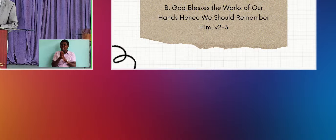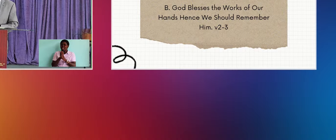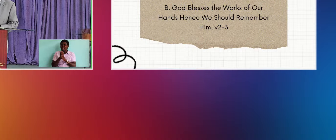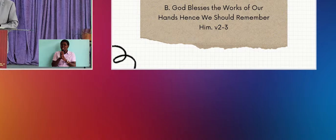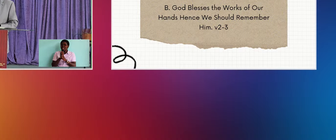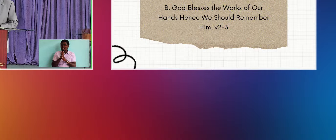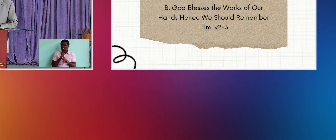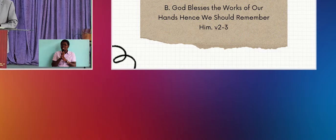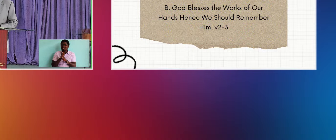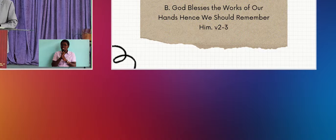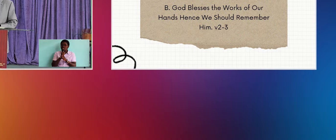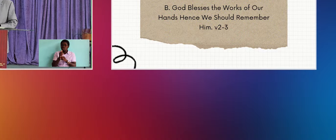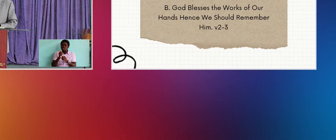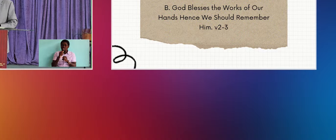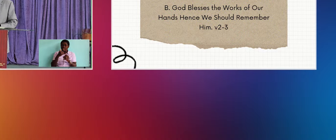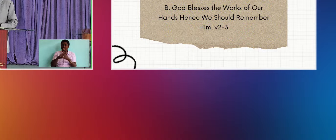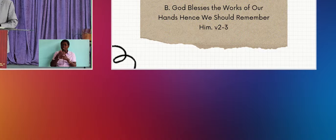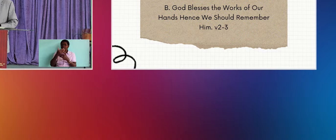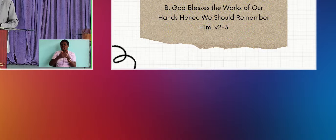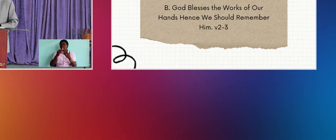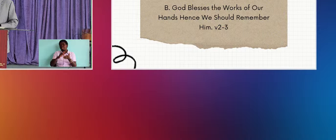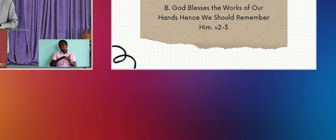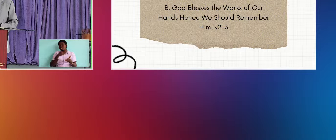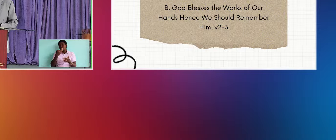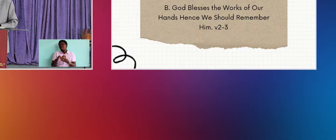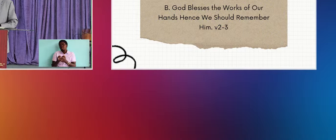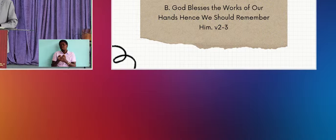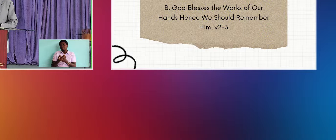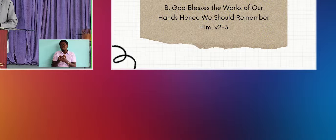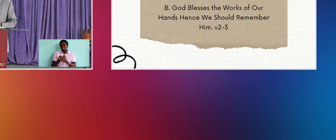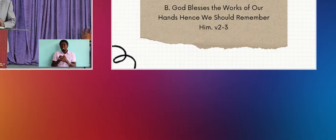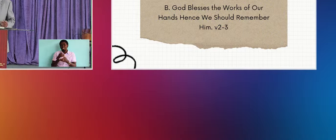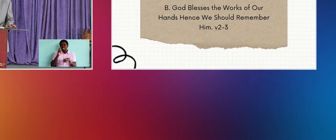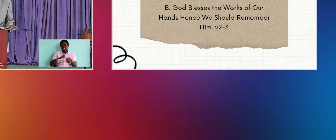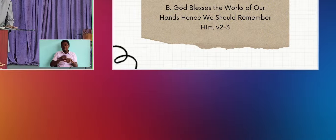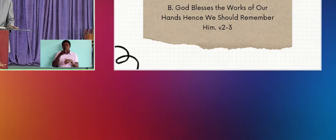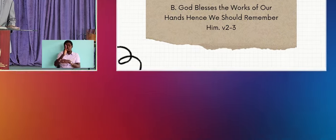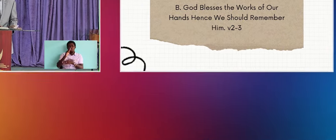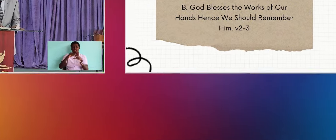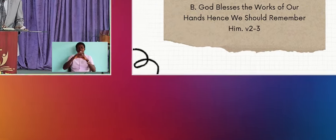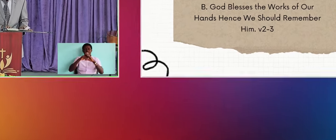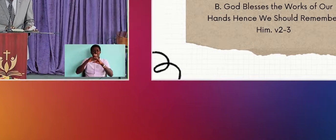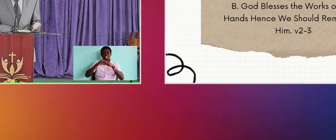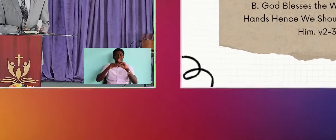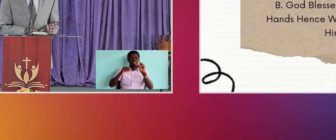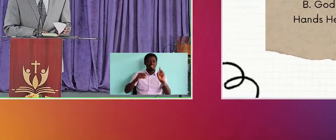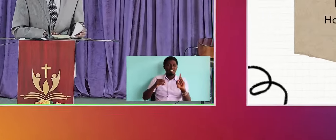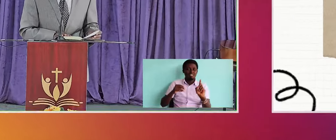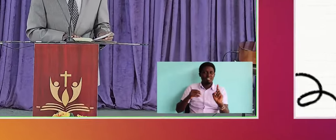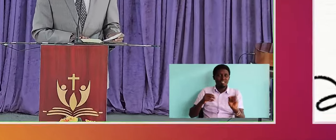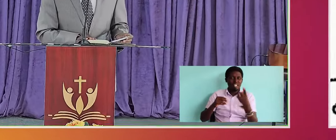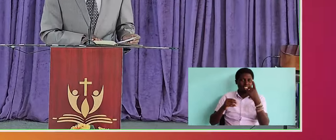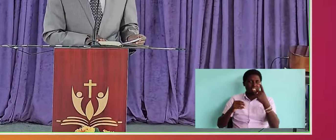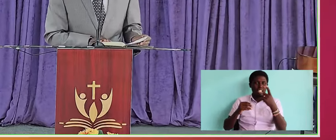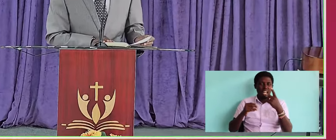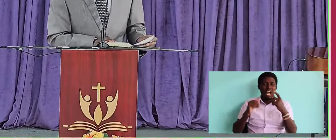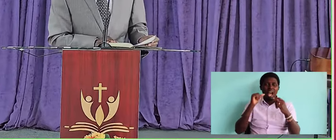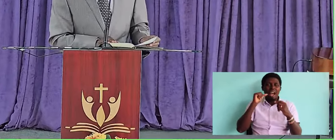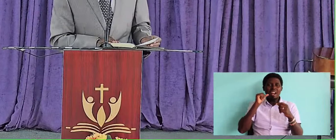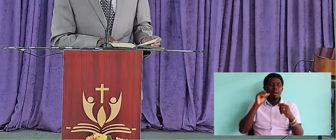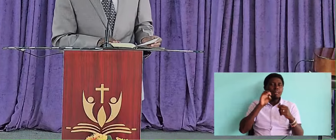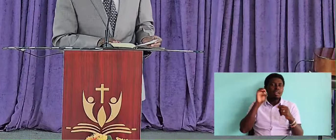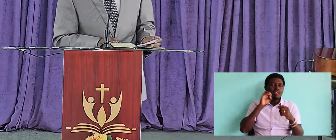after the fall. When God created the first people, Adam and Eve, he commanded